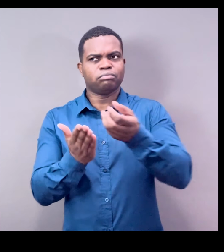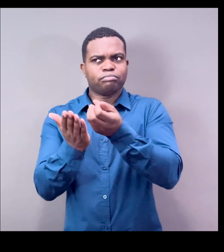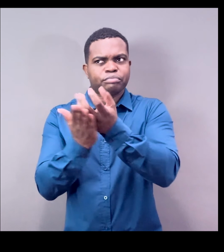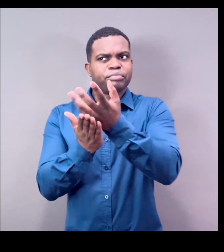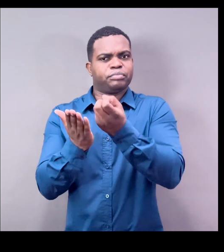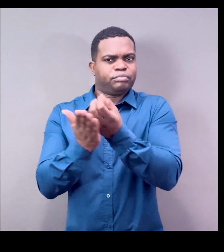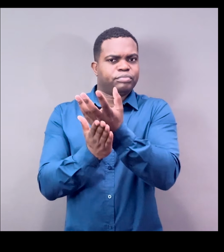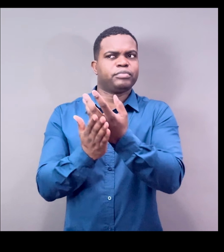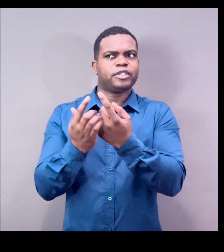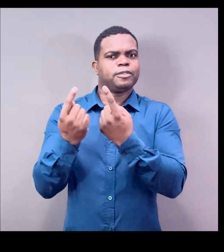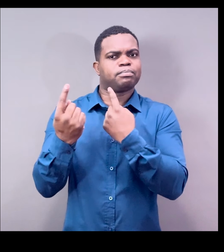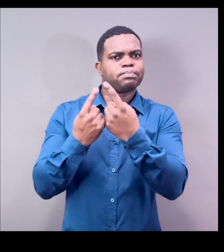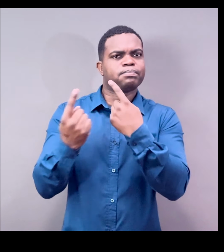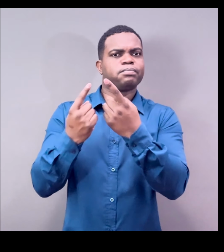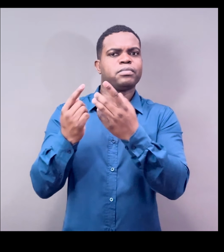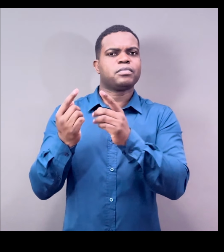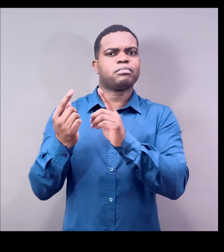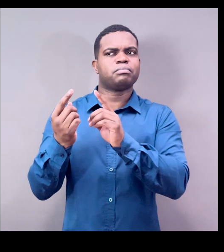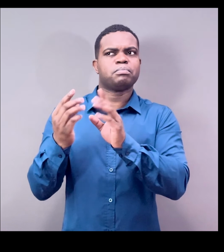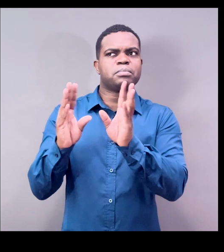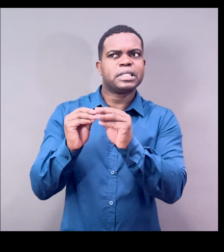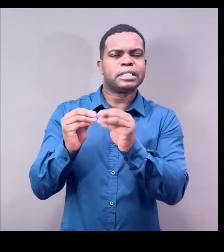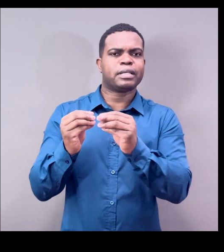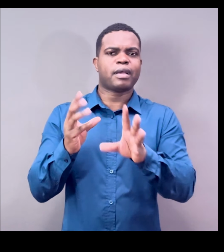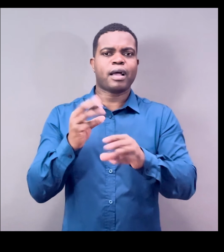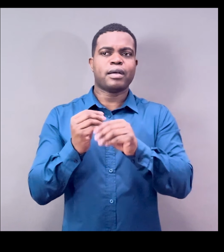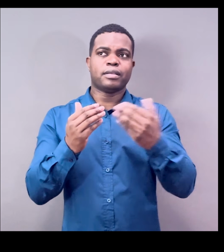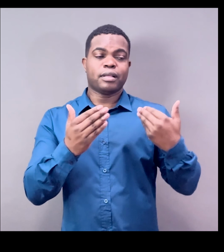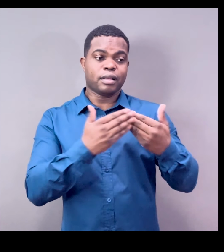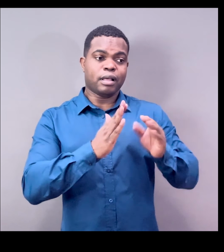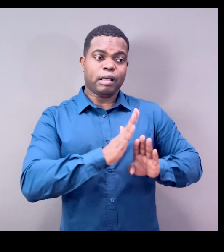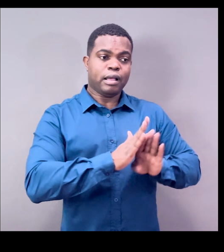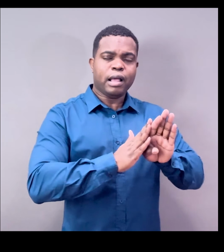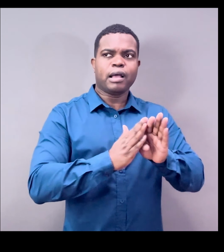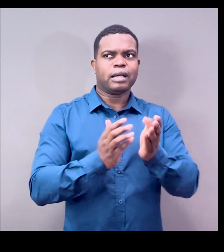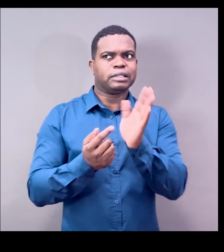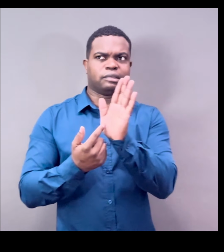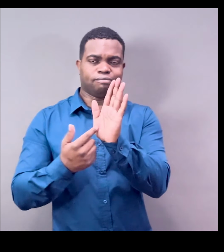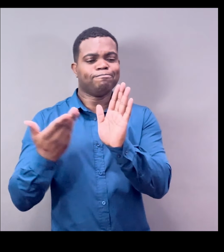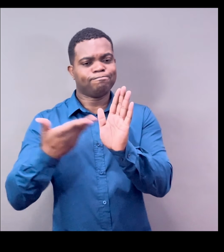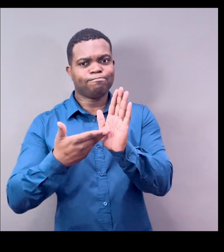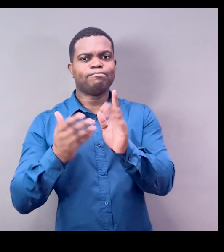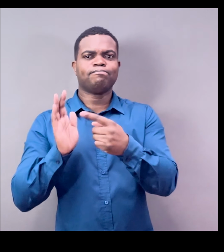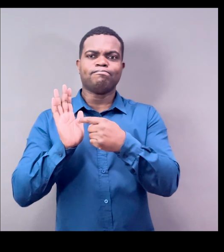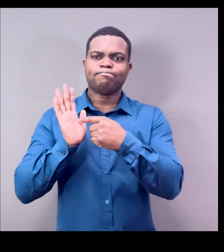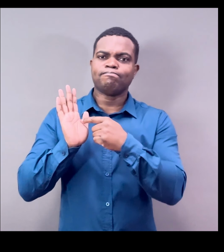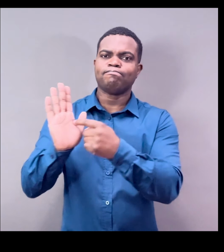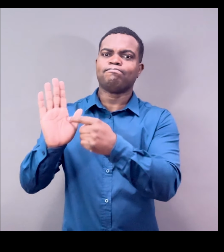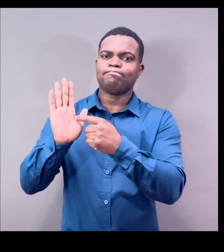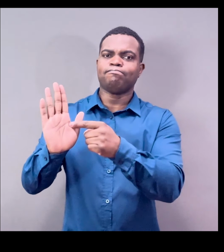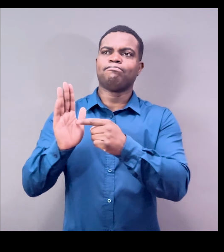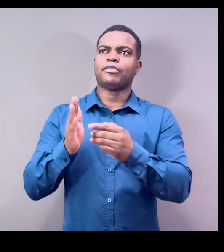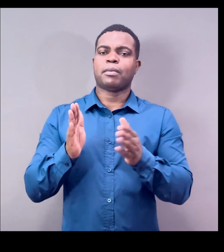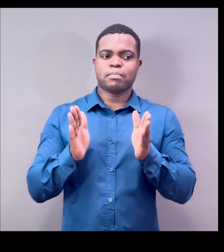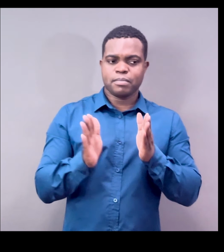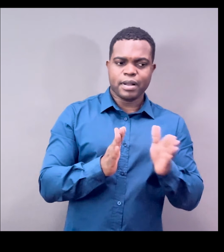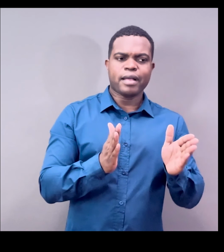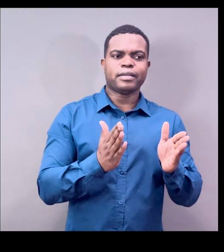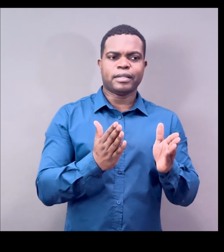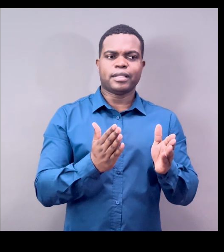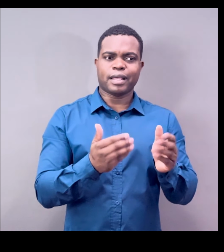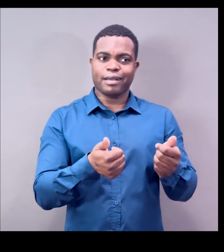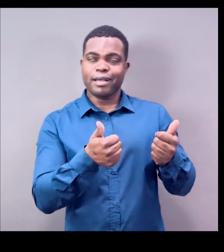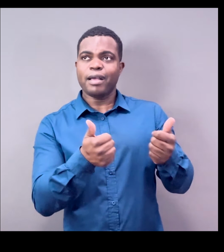Maybe the progress of your engagement or your